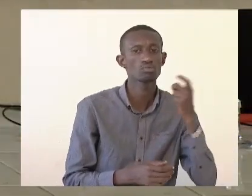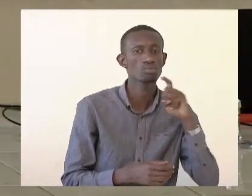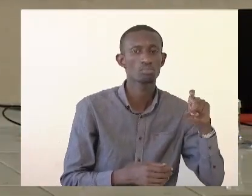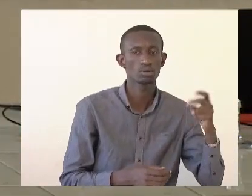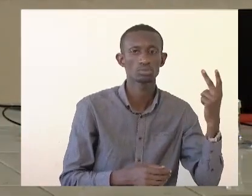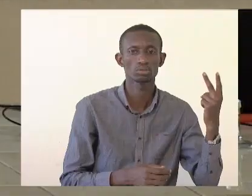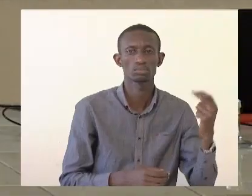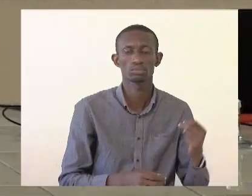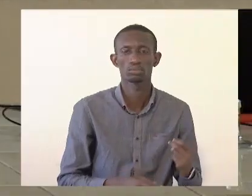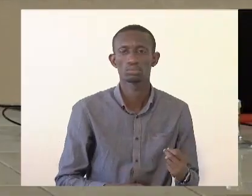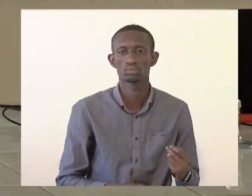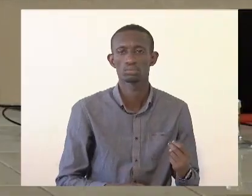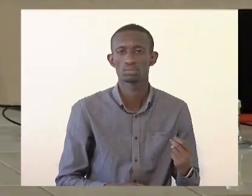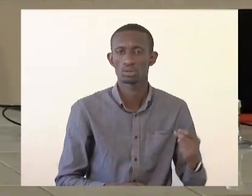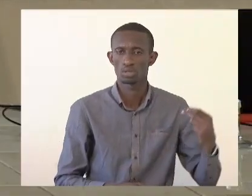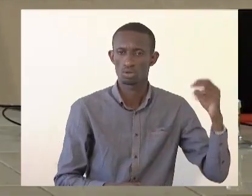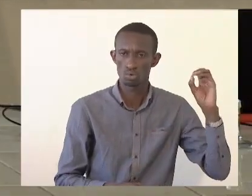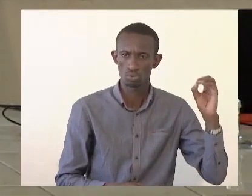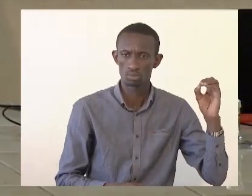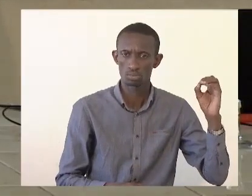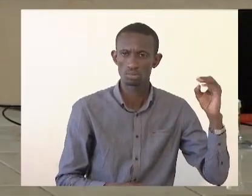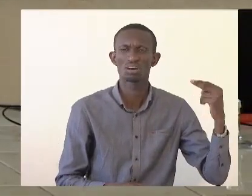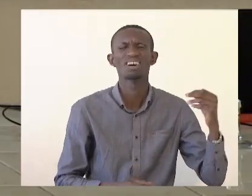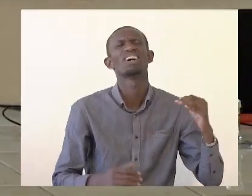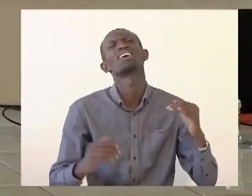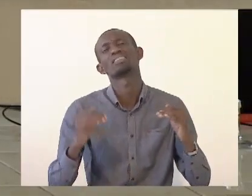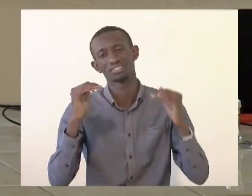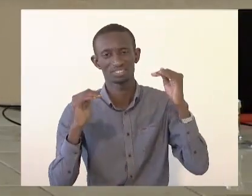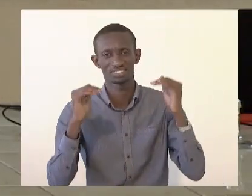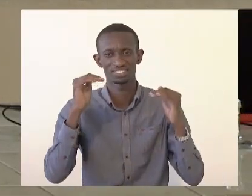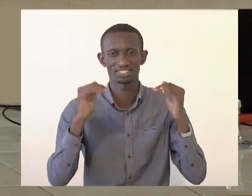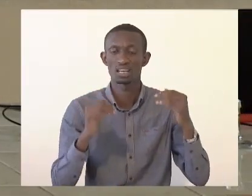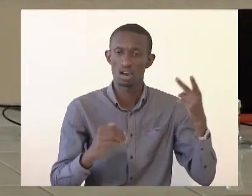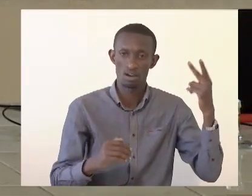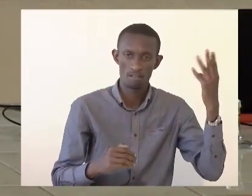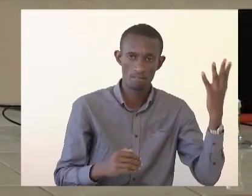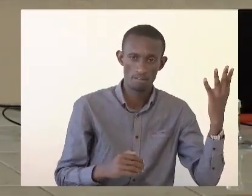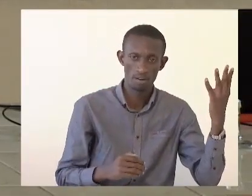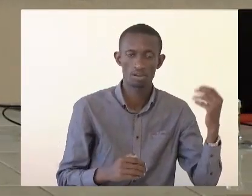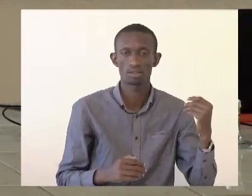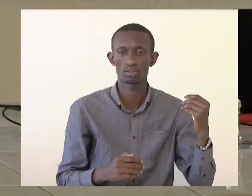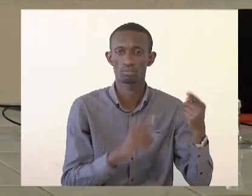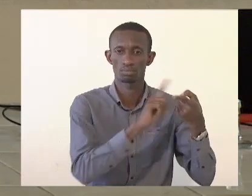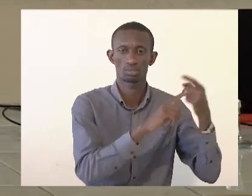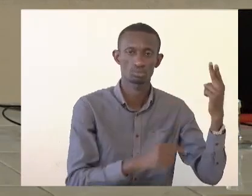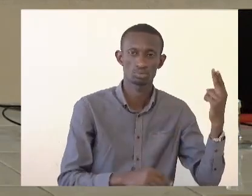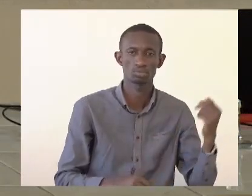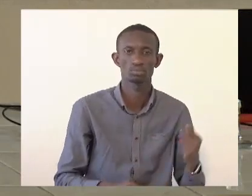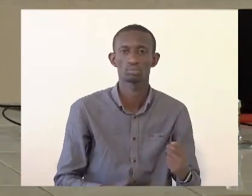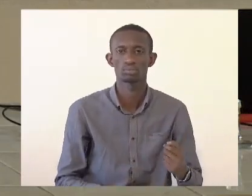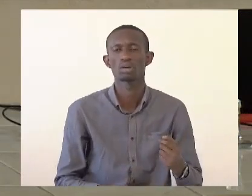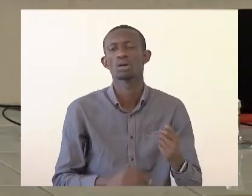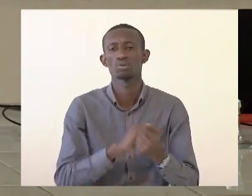and even the oxygen atoms like this, they are balanced. So we have 4 here and 2, making a total